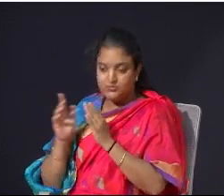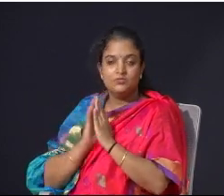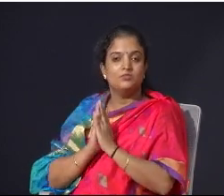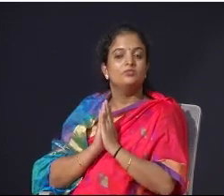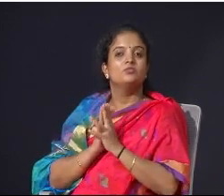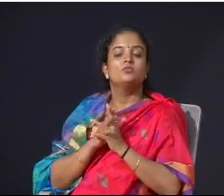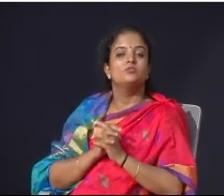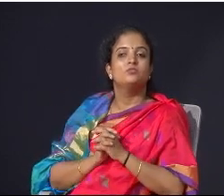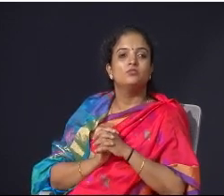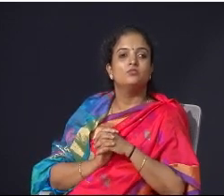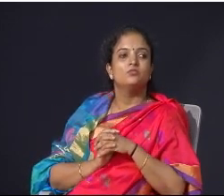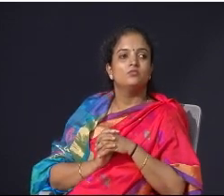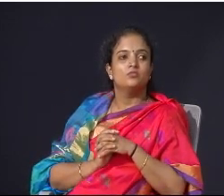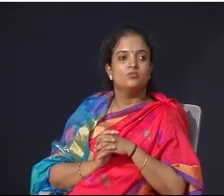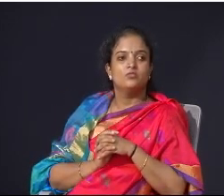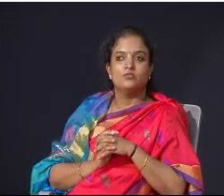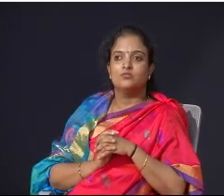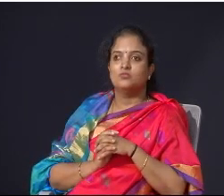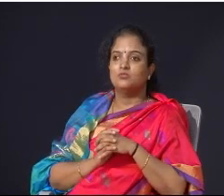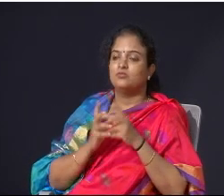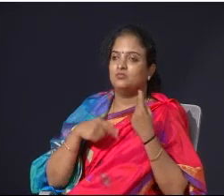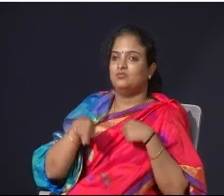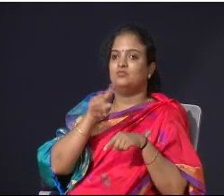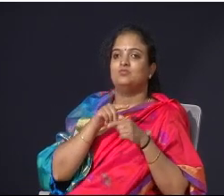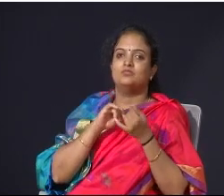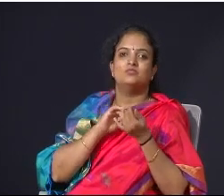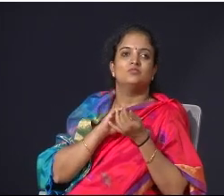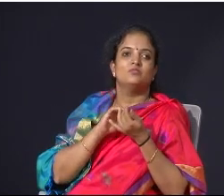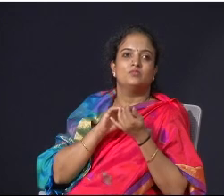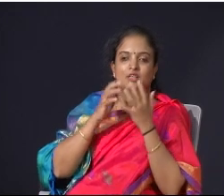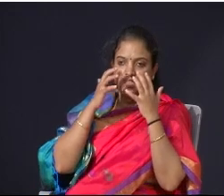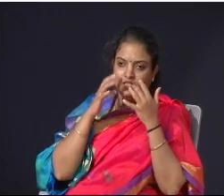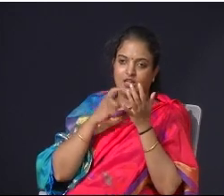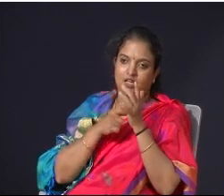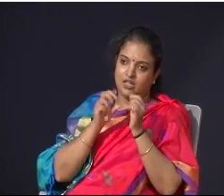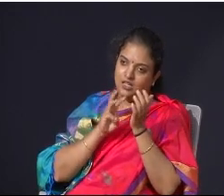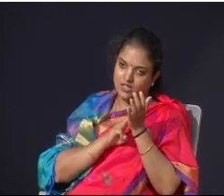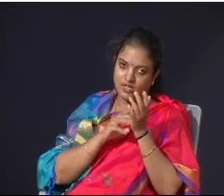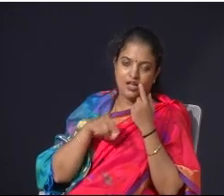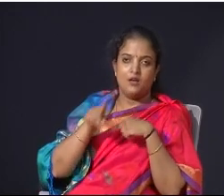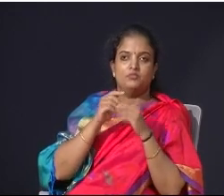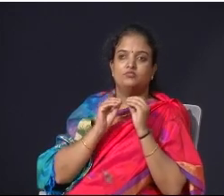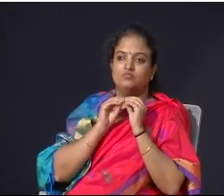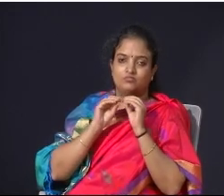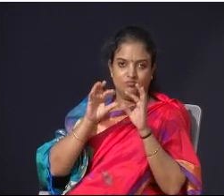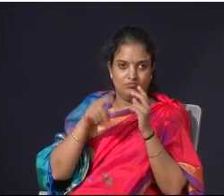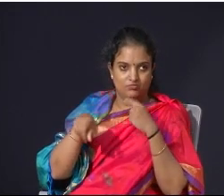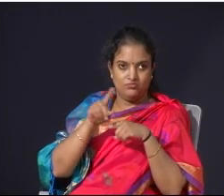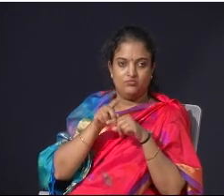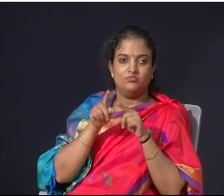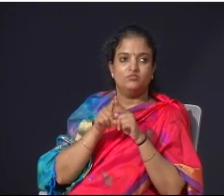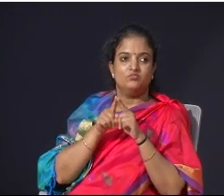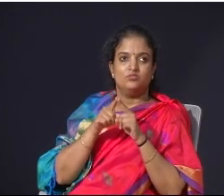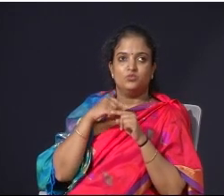Baba. Sai Ram to all brothers and sisters, to all teachers, and my favorite